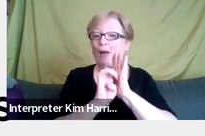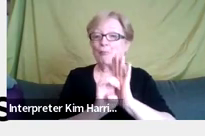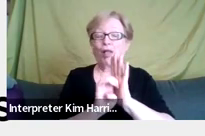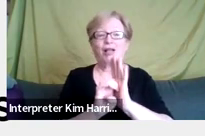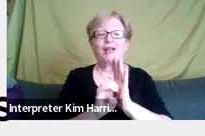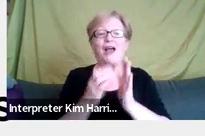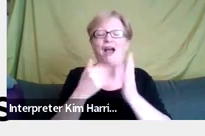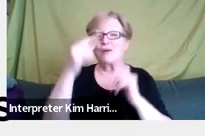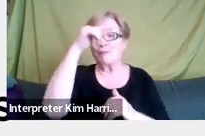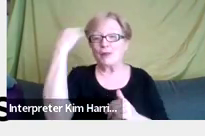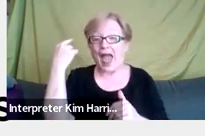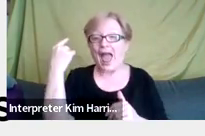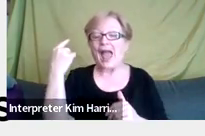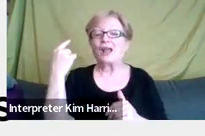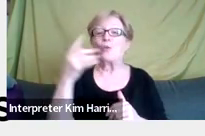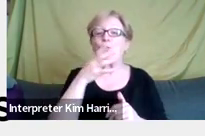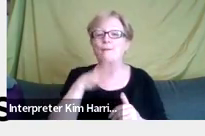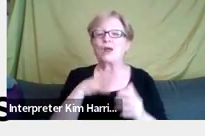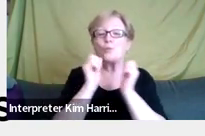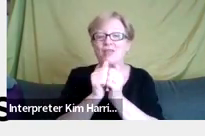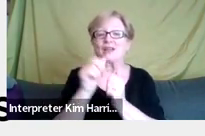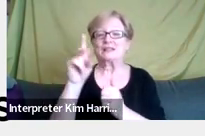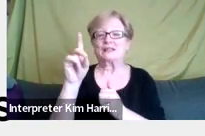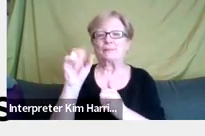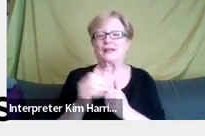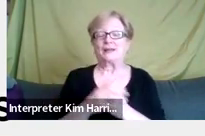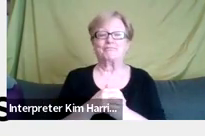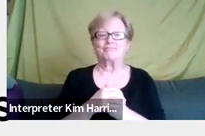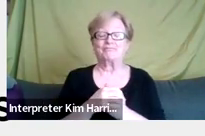of Black women with disabilities.